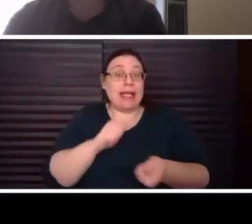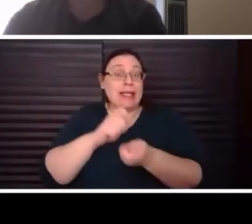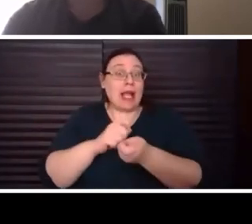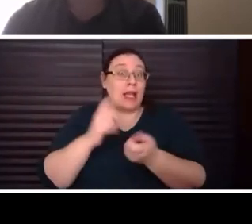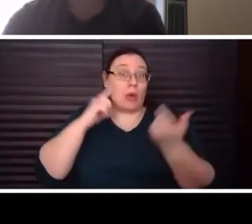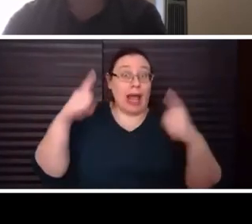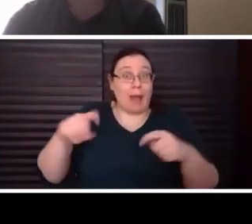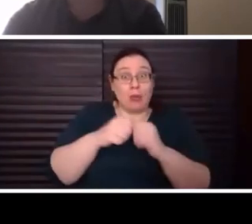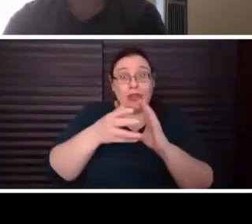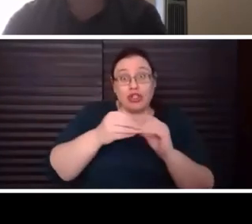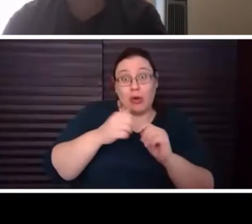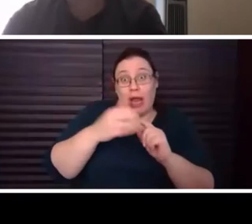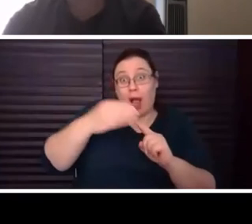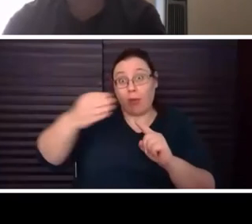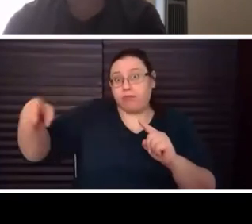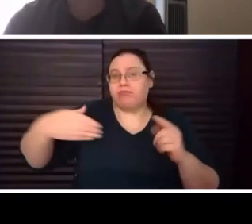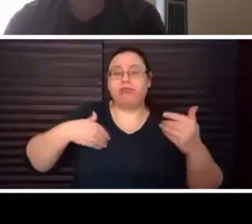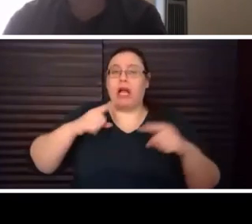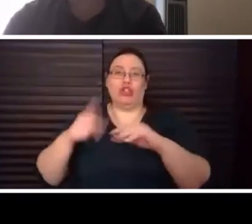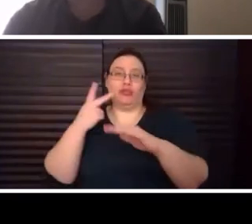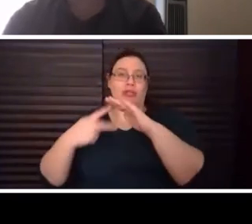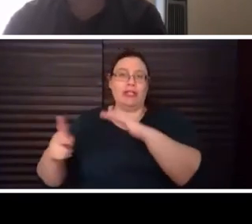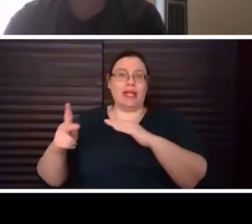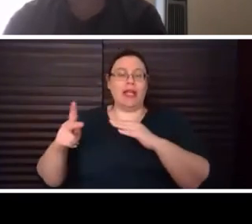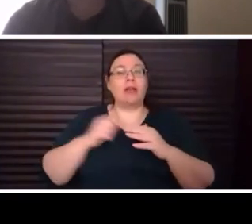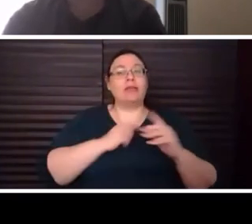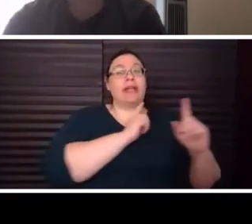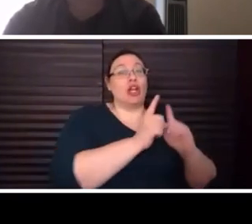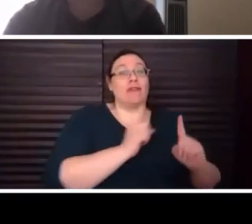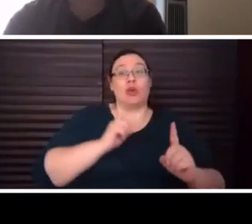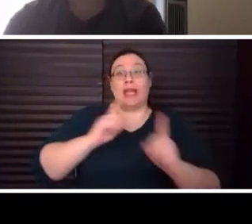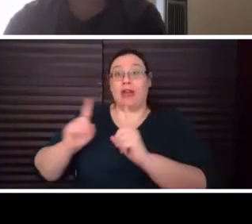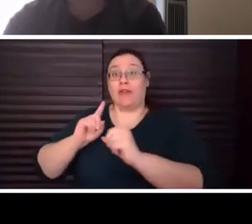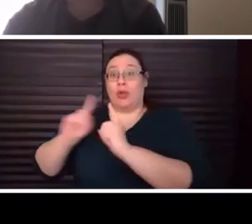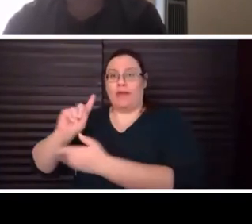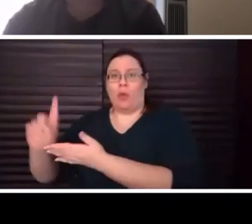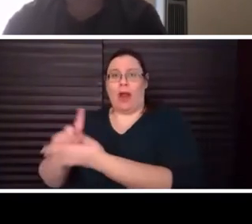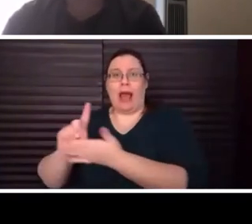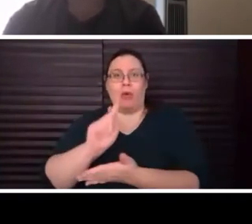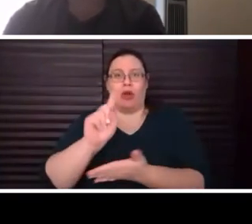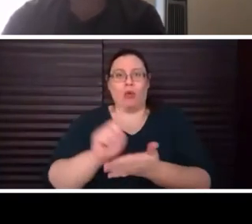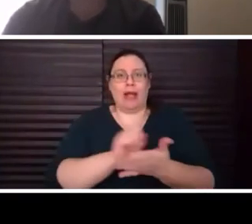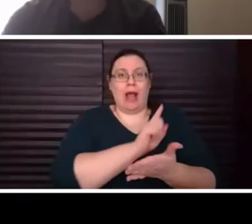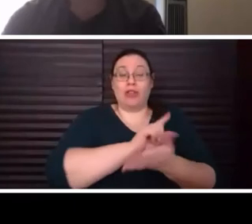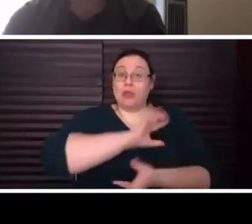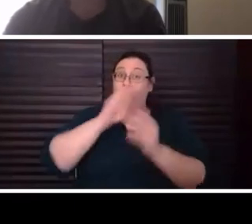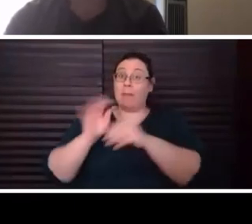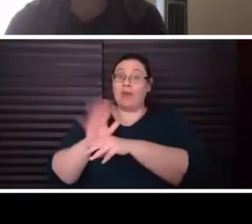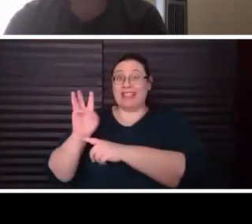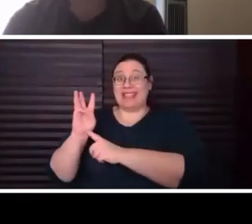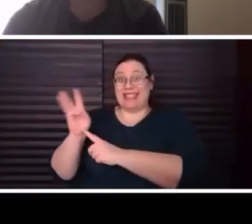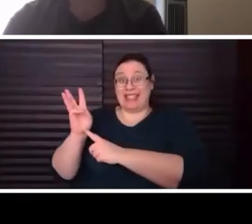to go. We did hour-long interviews, so that little like 6-minute film you saw was cut down